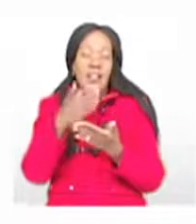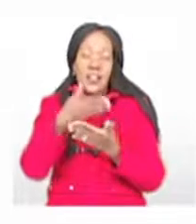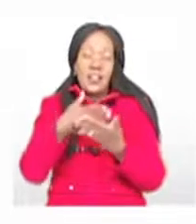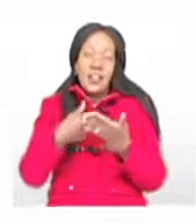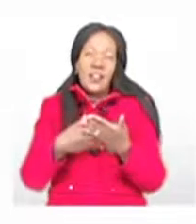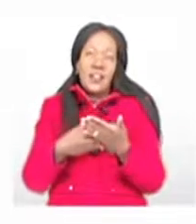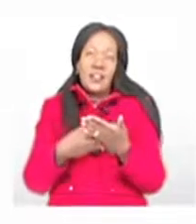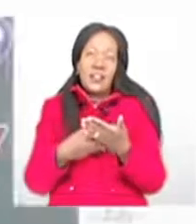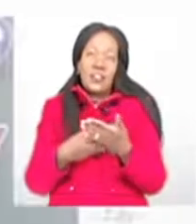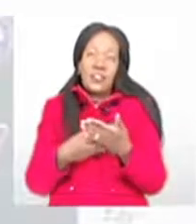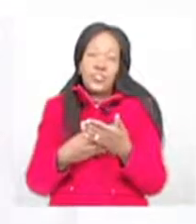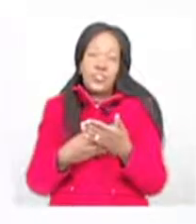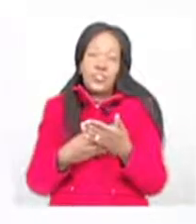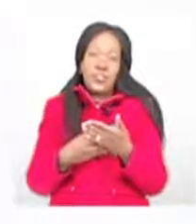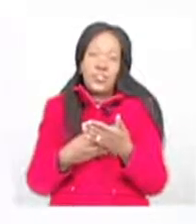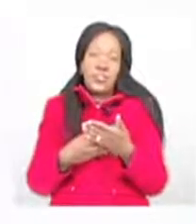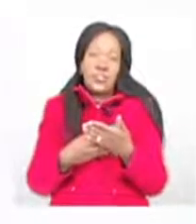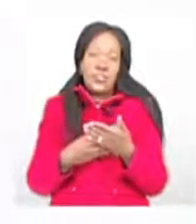page.